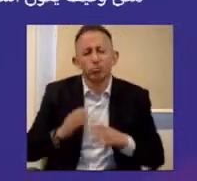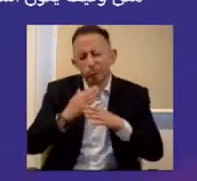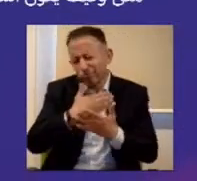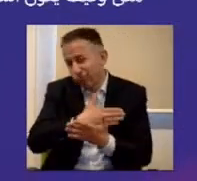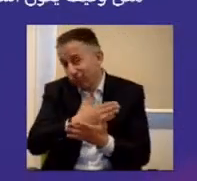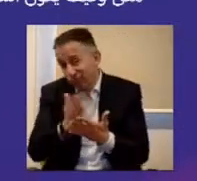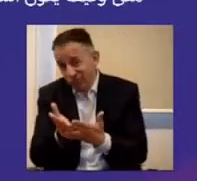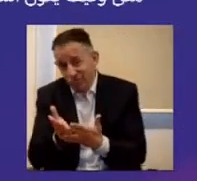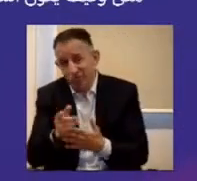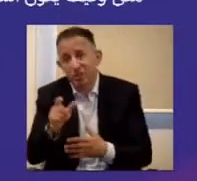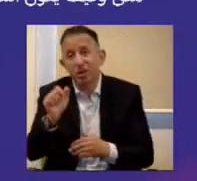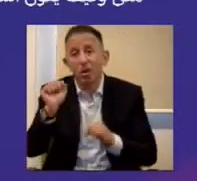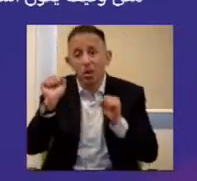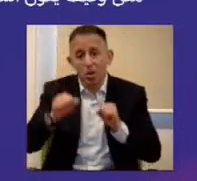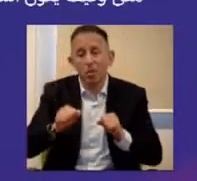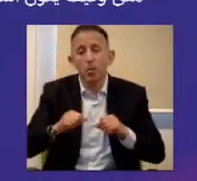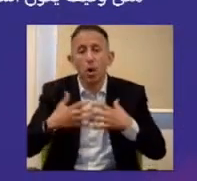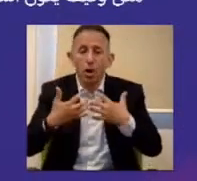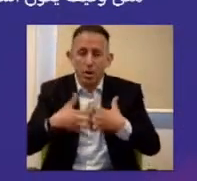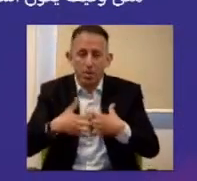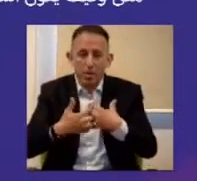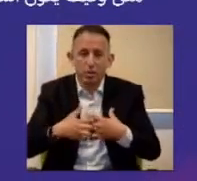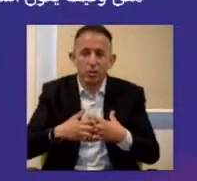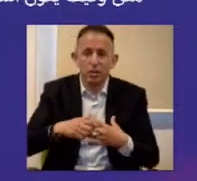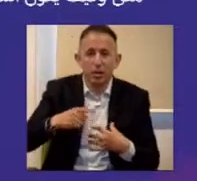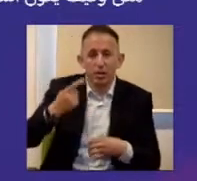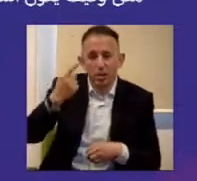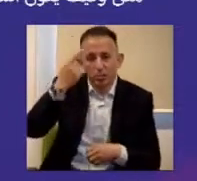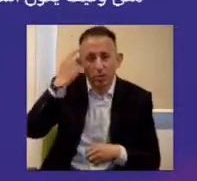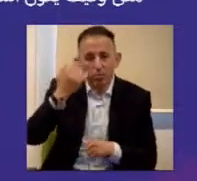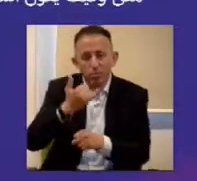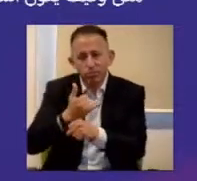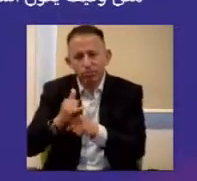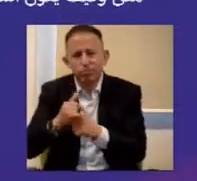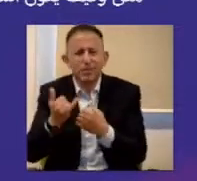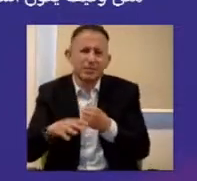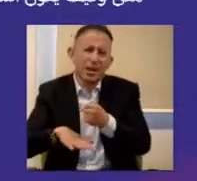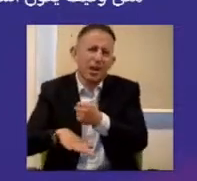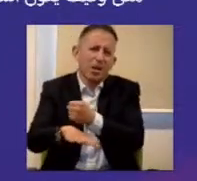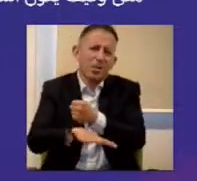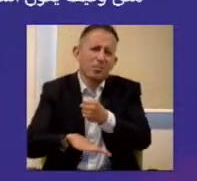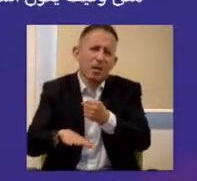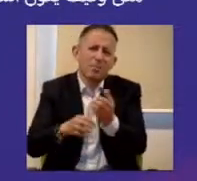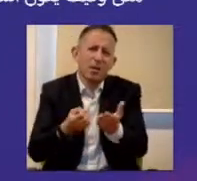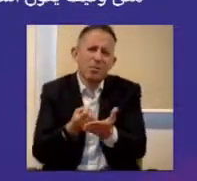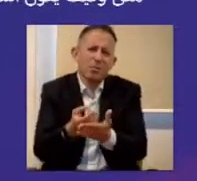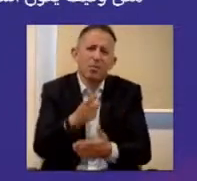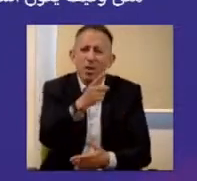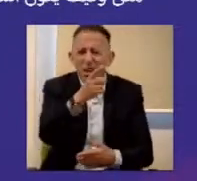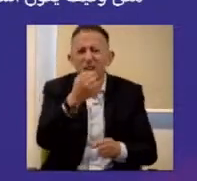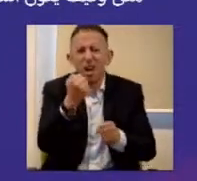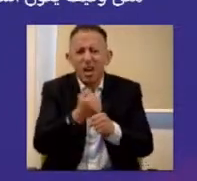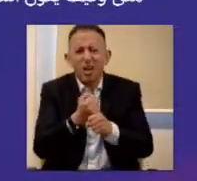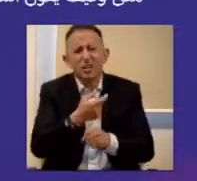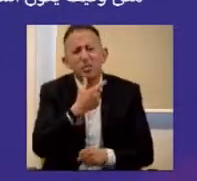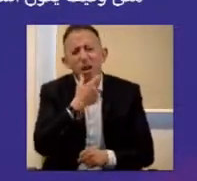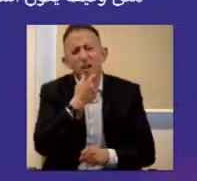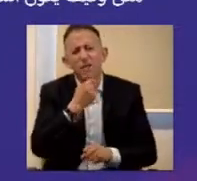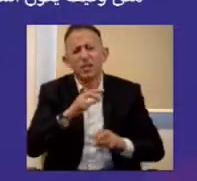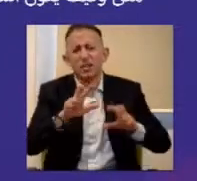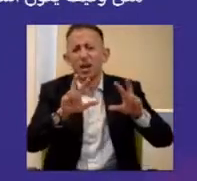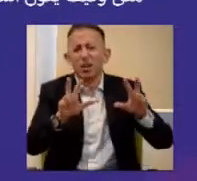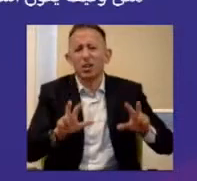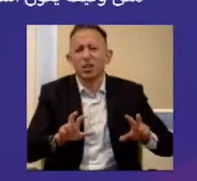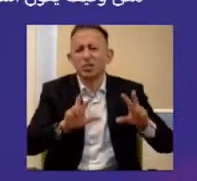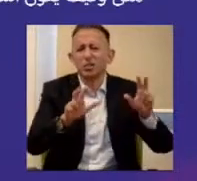matrix multiplications and so on. So this is the basics of large language models. So you have probably experienced these